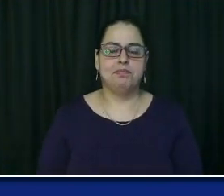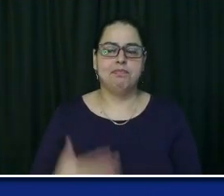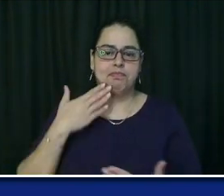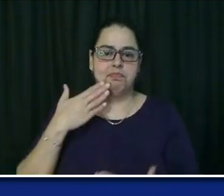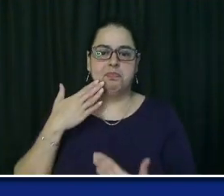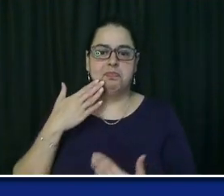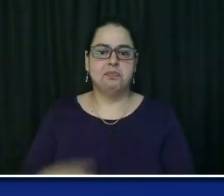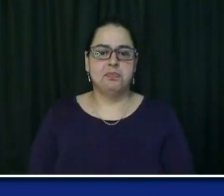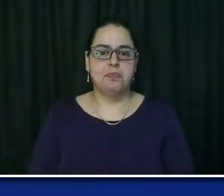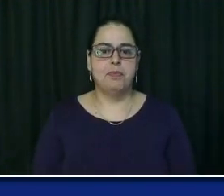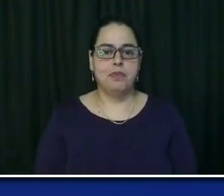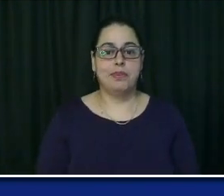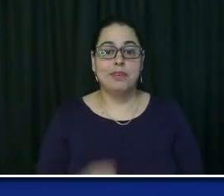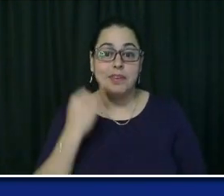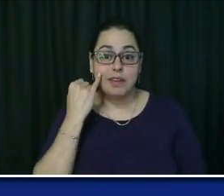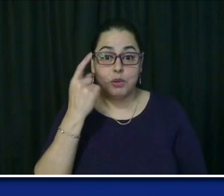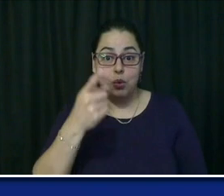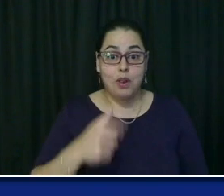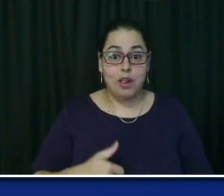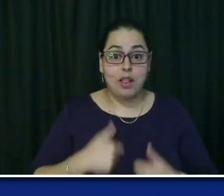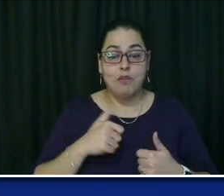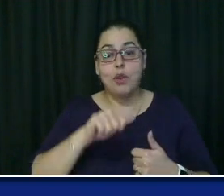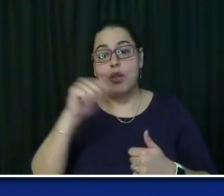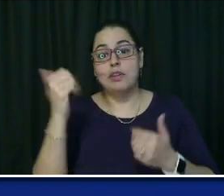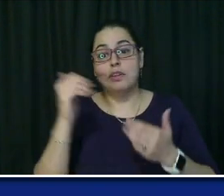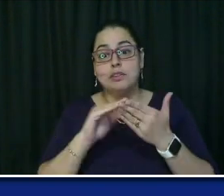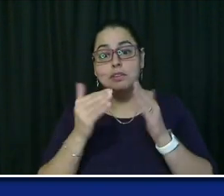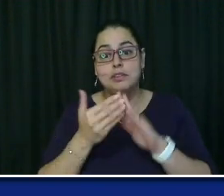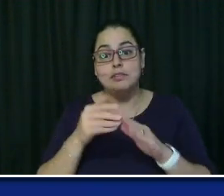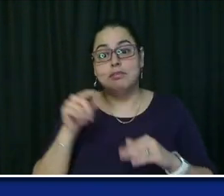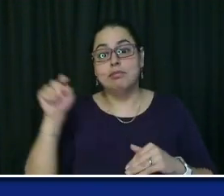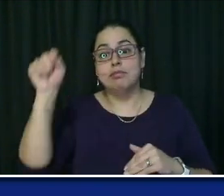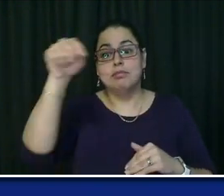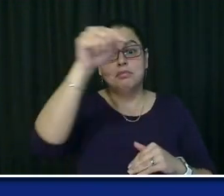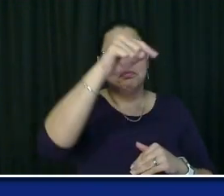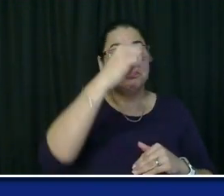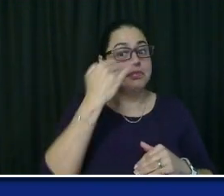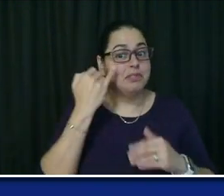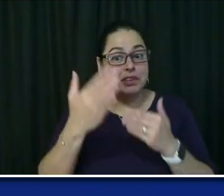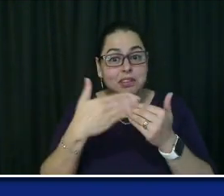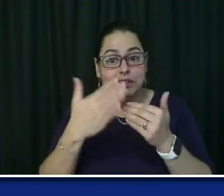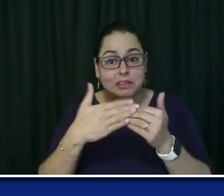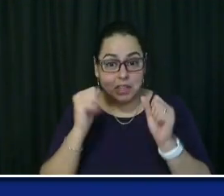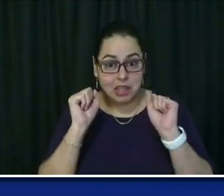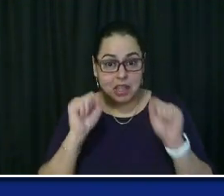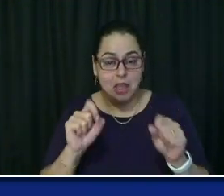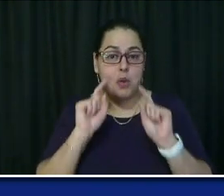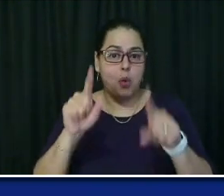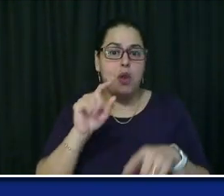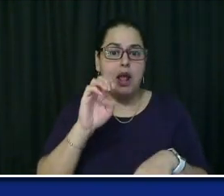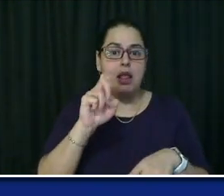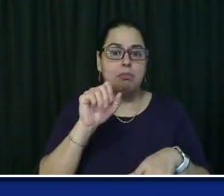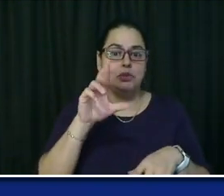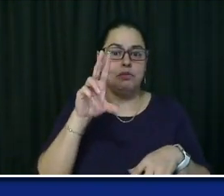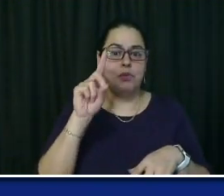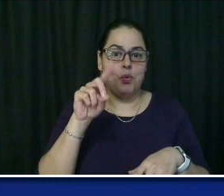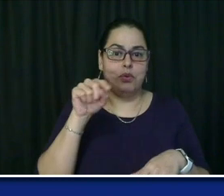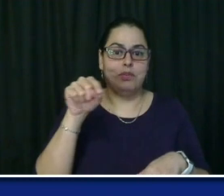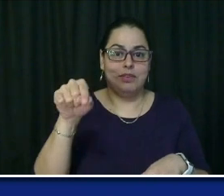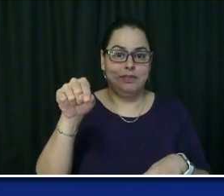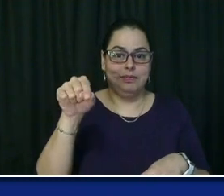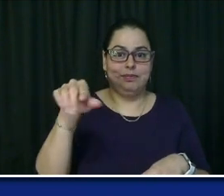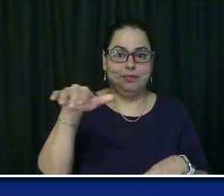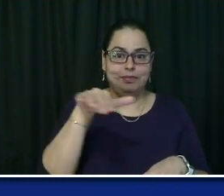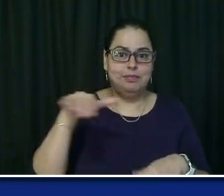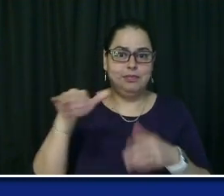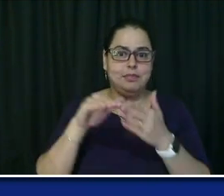find Elmsford. If you take 119 west out of White Plains or east off of the river, if you come down 9A from the north or come up from the